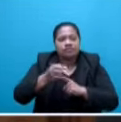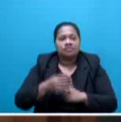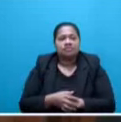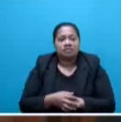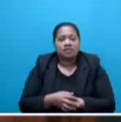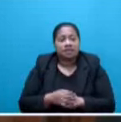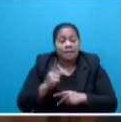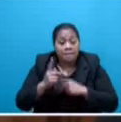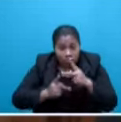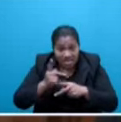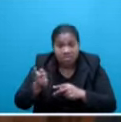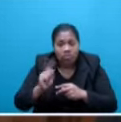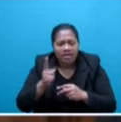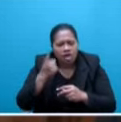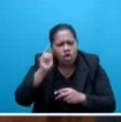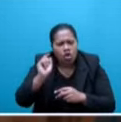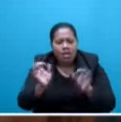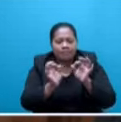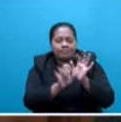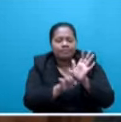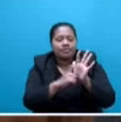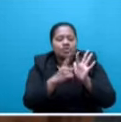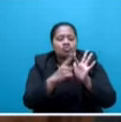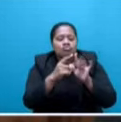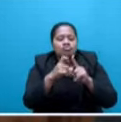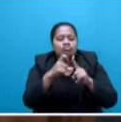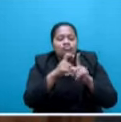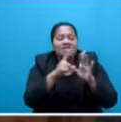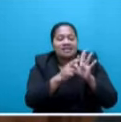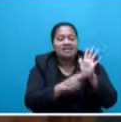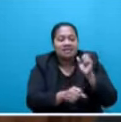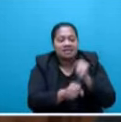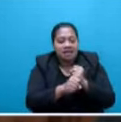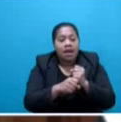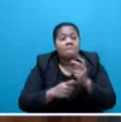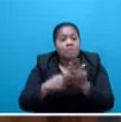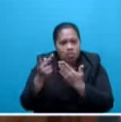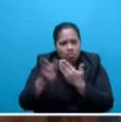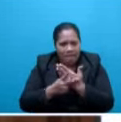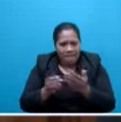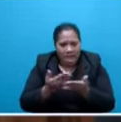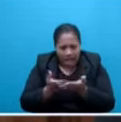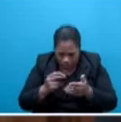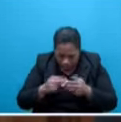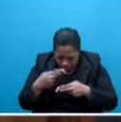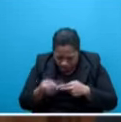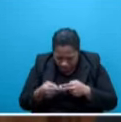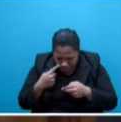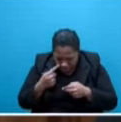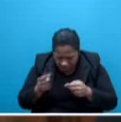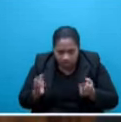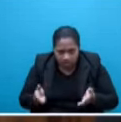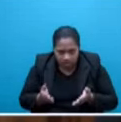is called breeding program. The plant breeding program has 4 different stages. The first and early stage